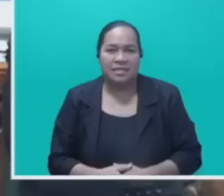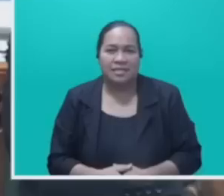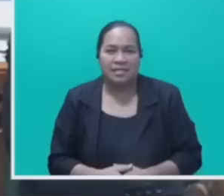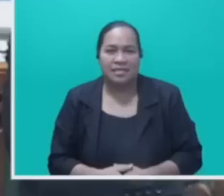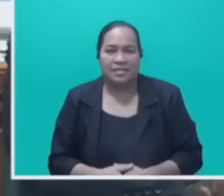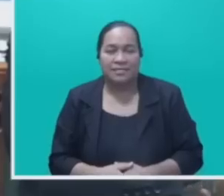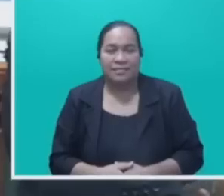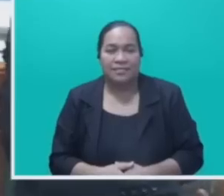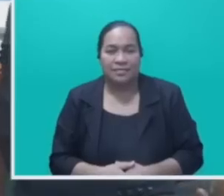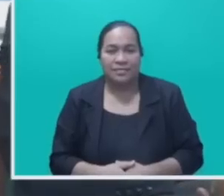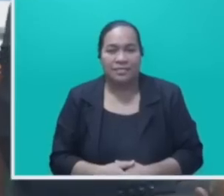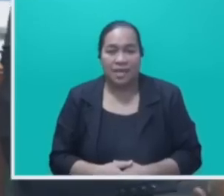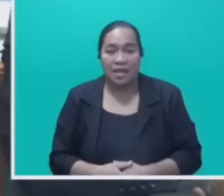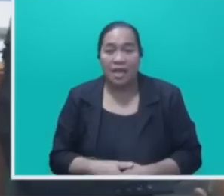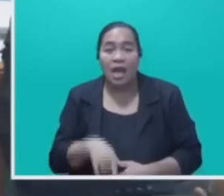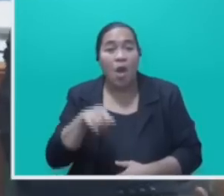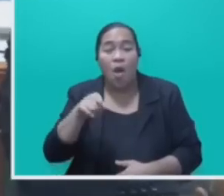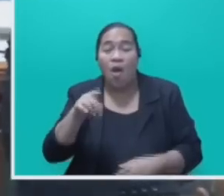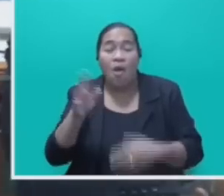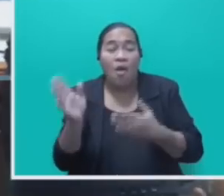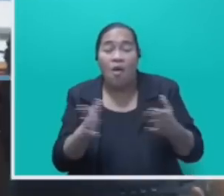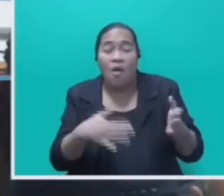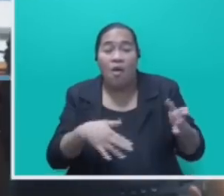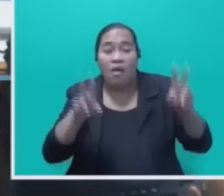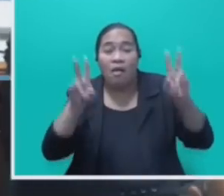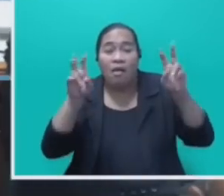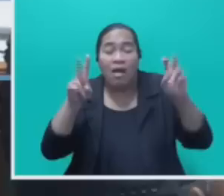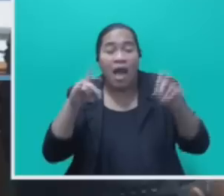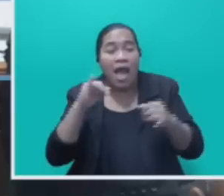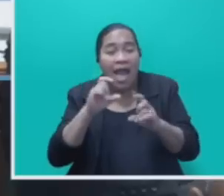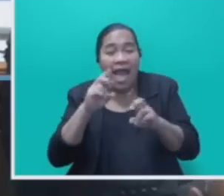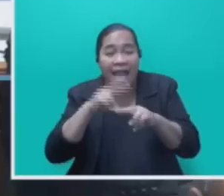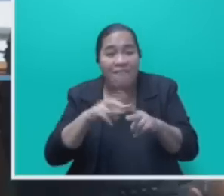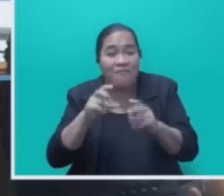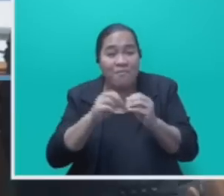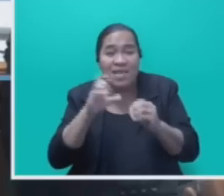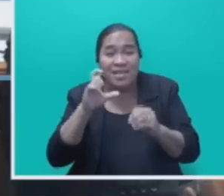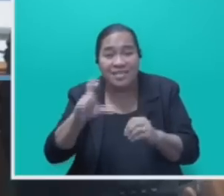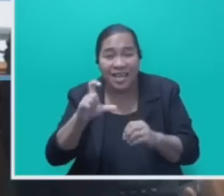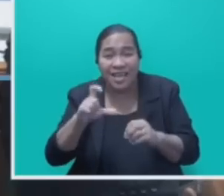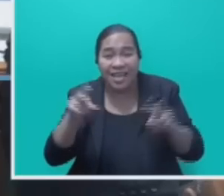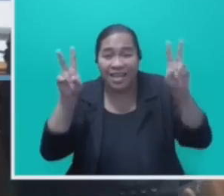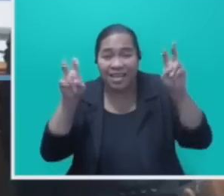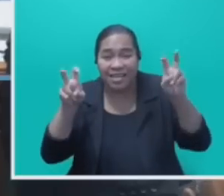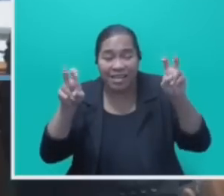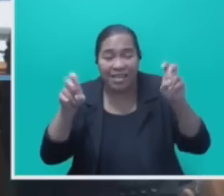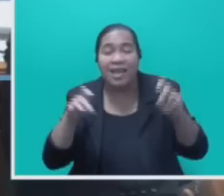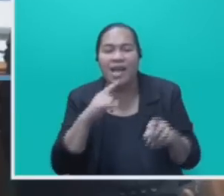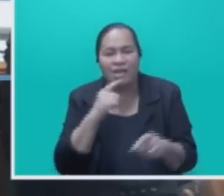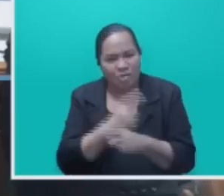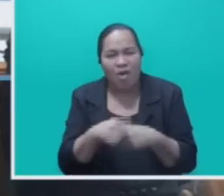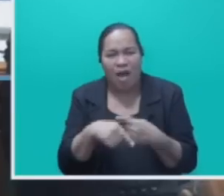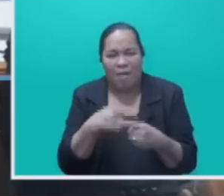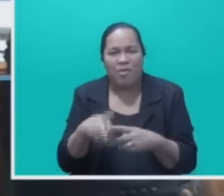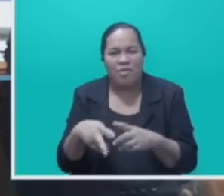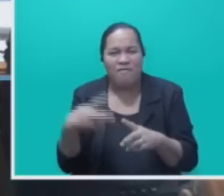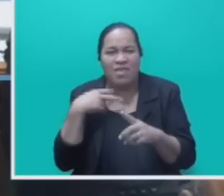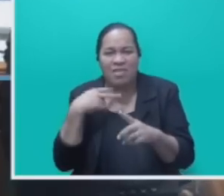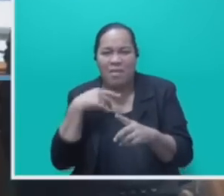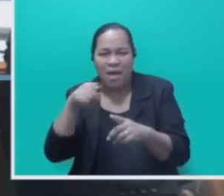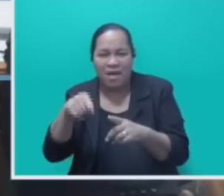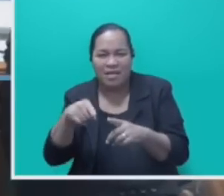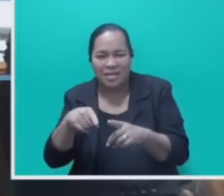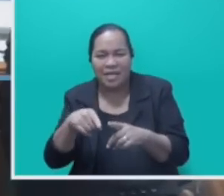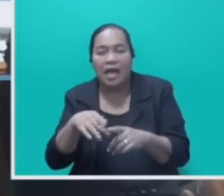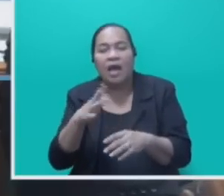Mr. Speaker, the recent FBC saga epitomizes the disaster and chaos that is unfolding rather rapidly under